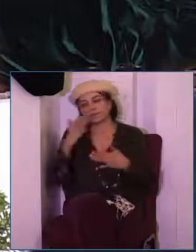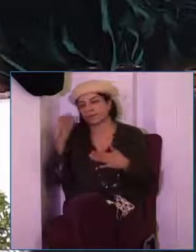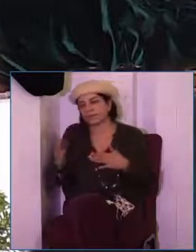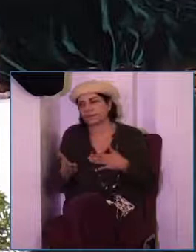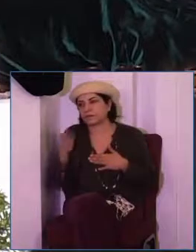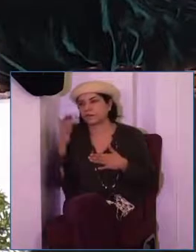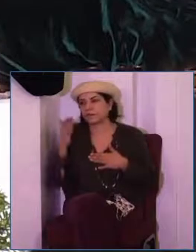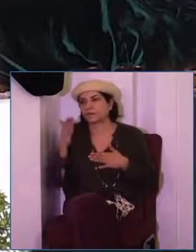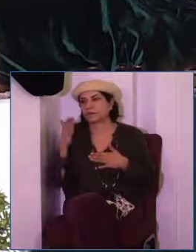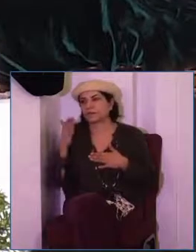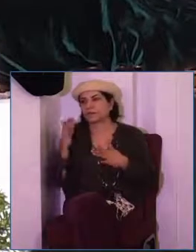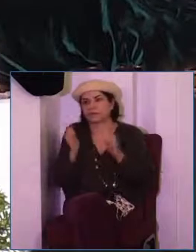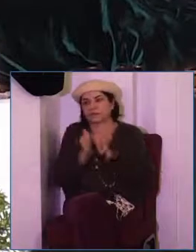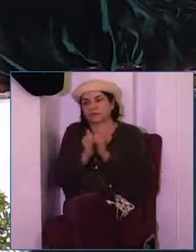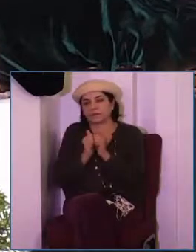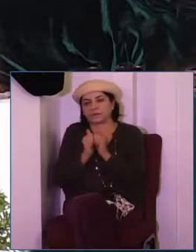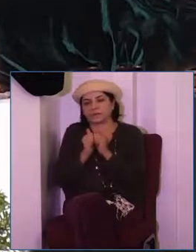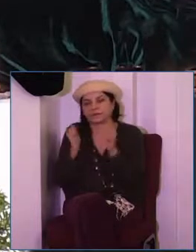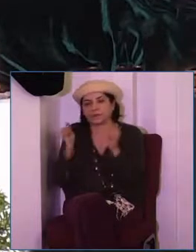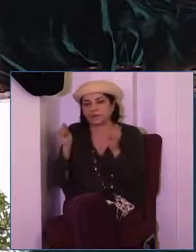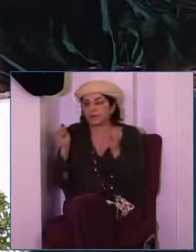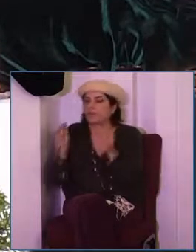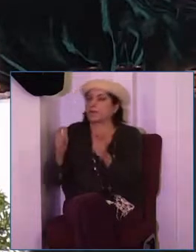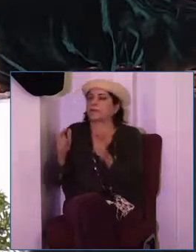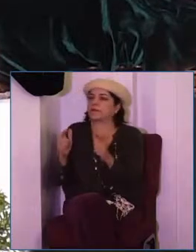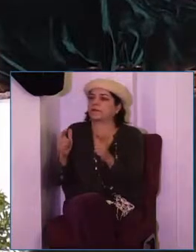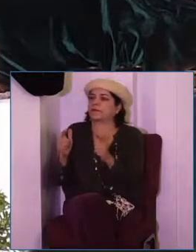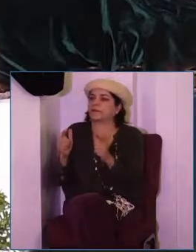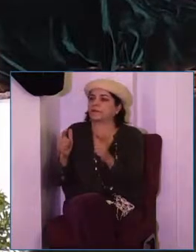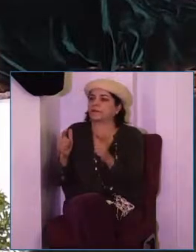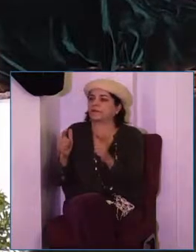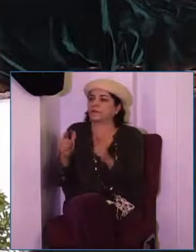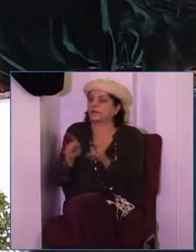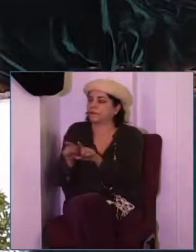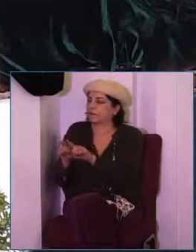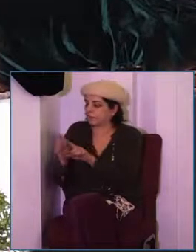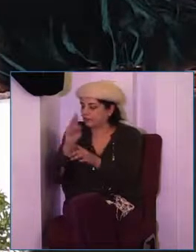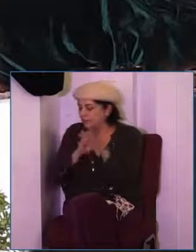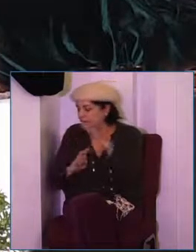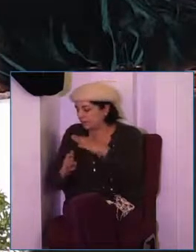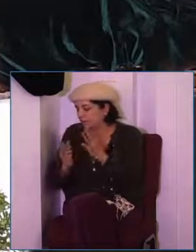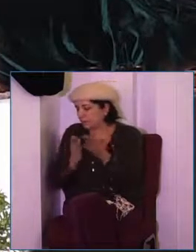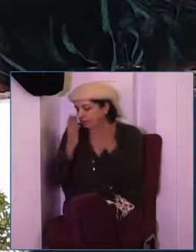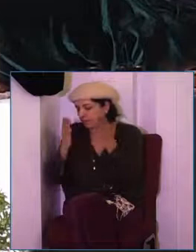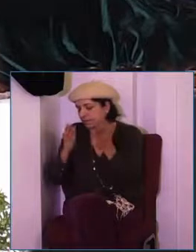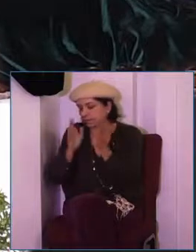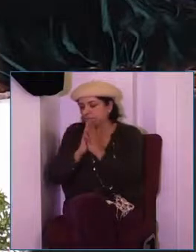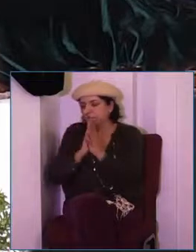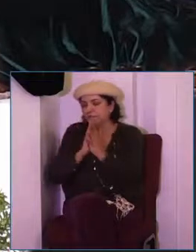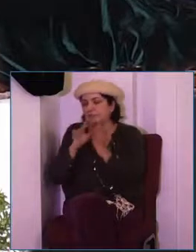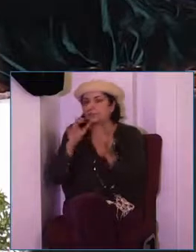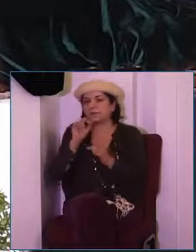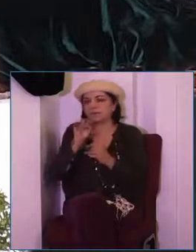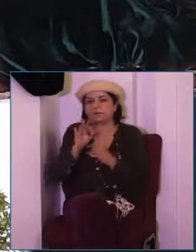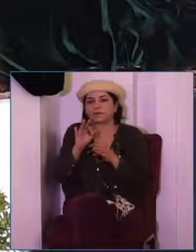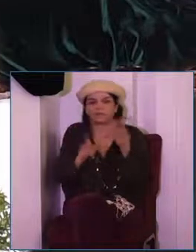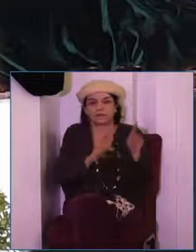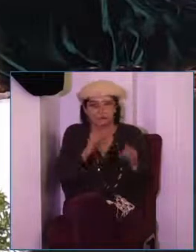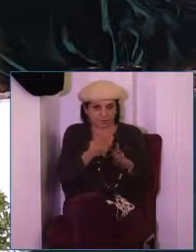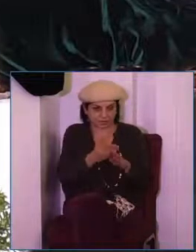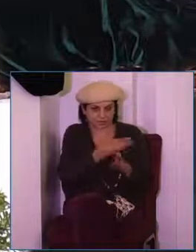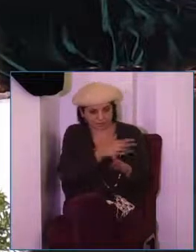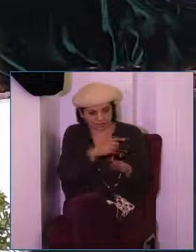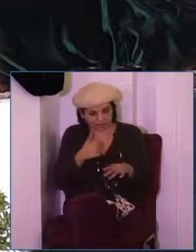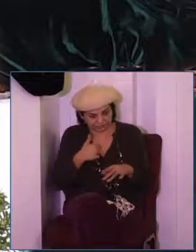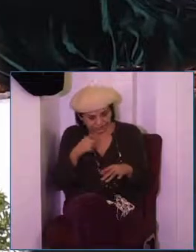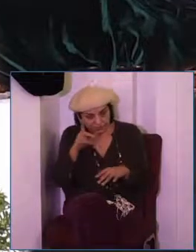I humbly offer up the prayers of the people. And before I do, I would like to remind